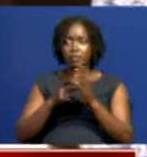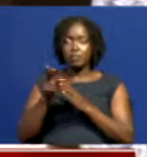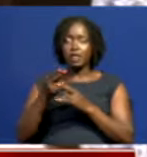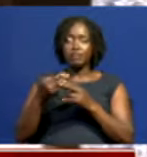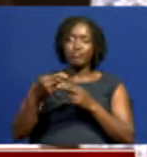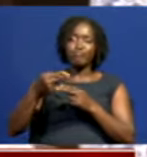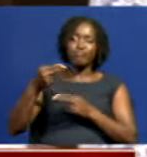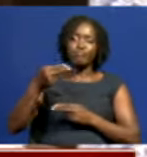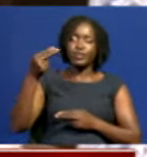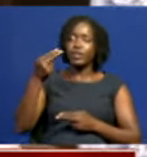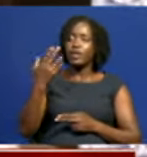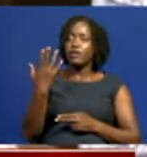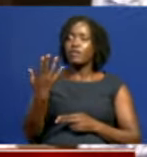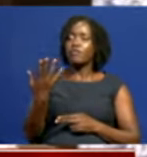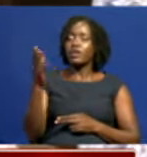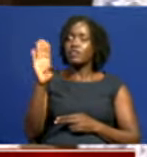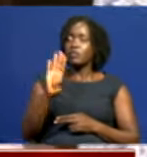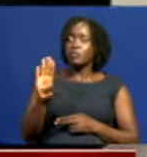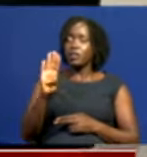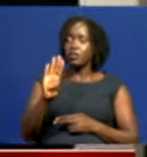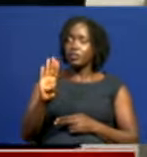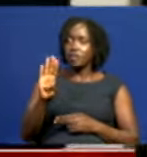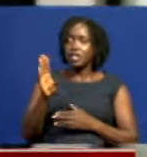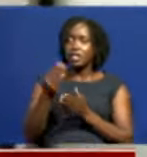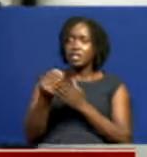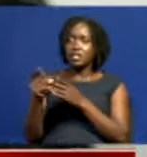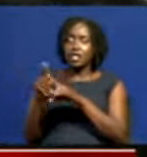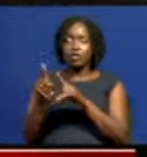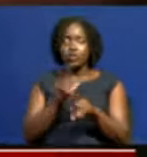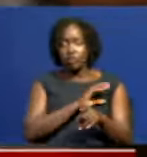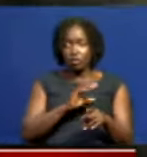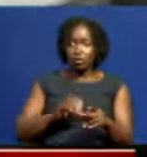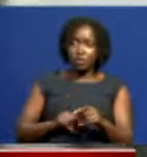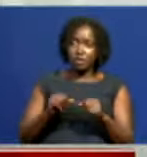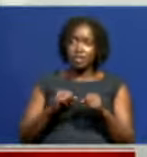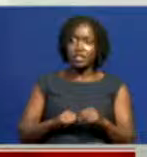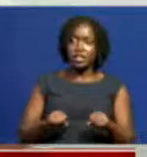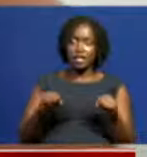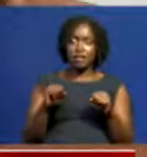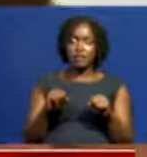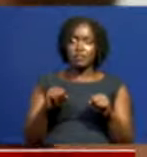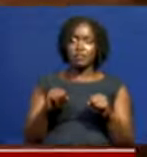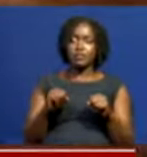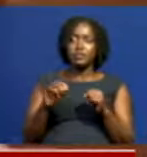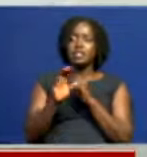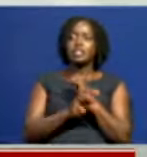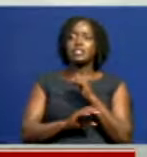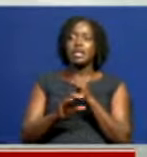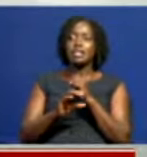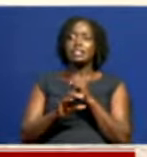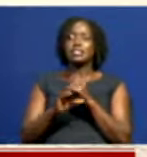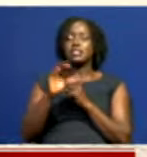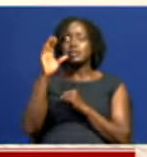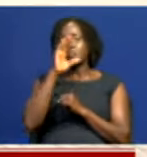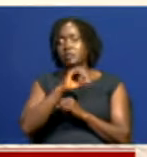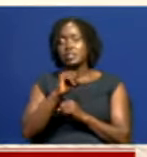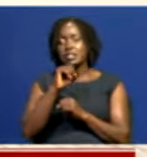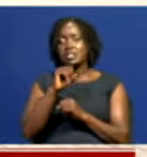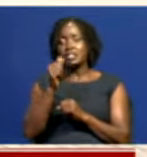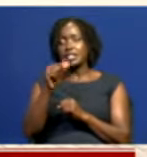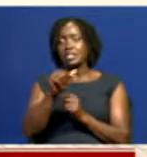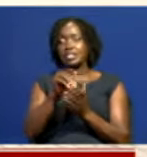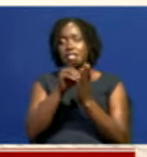up to 5 billion shillings. According to the committee chair, Kimani Kuria, the country did not have any data recovery